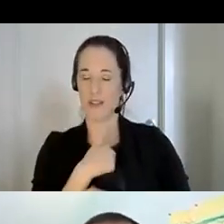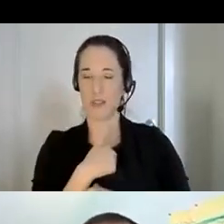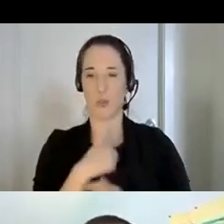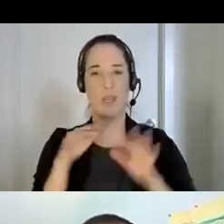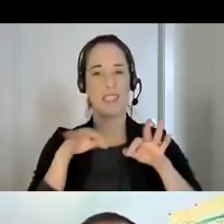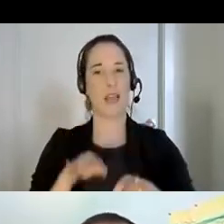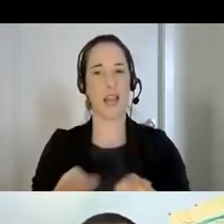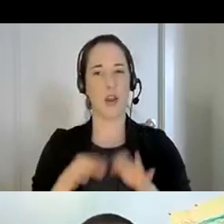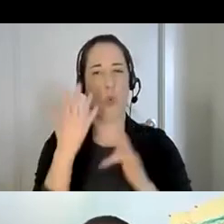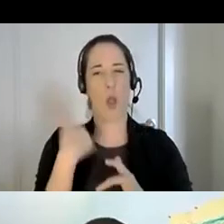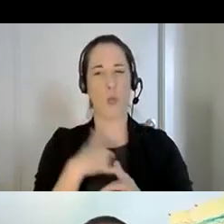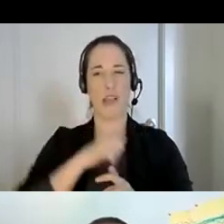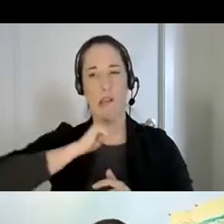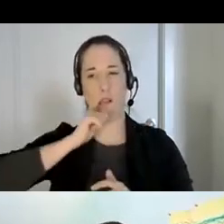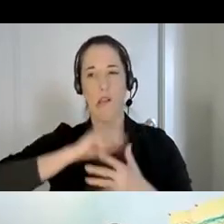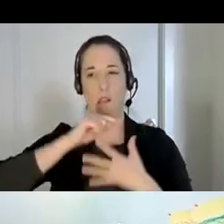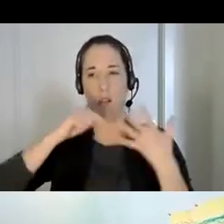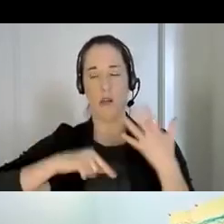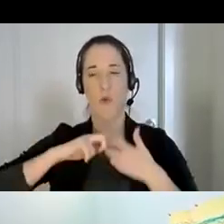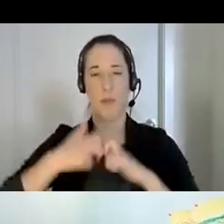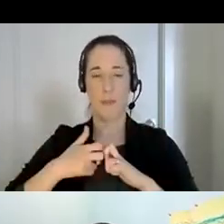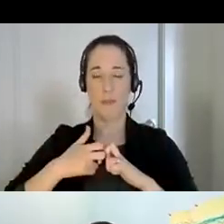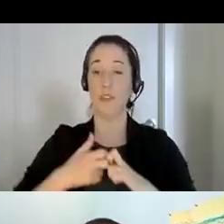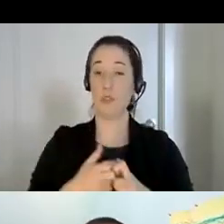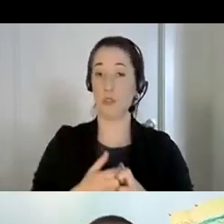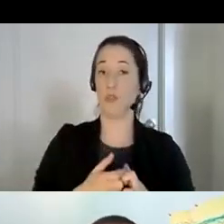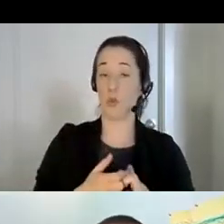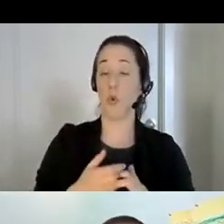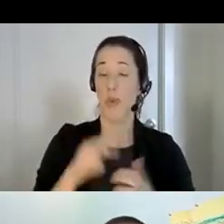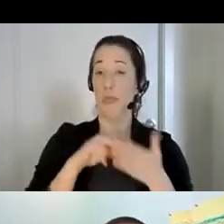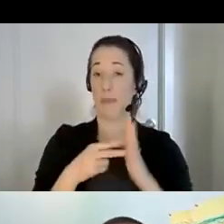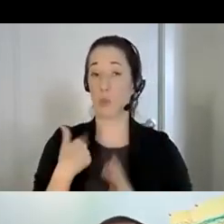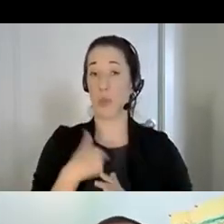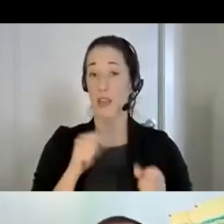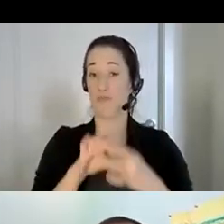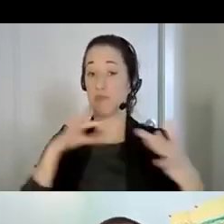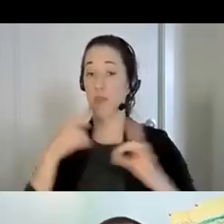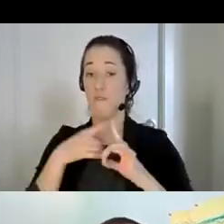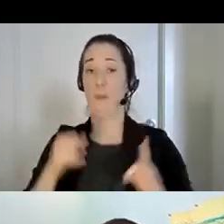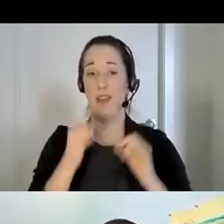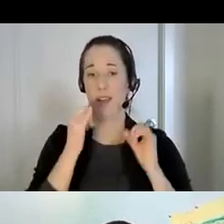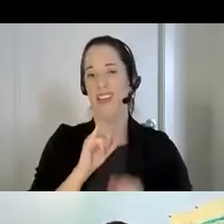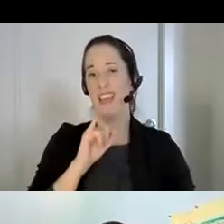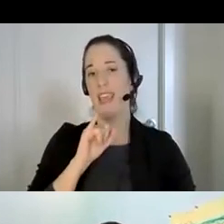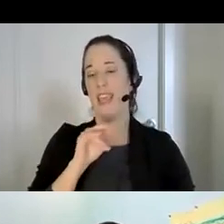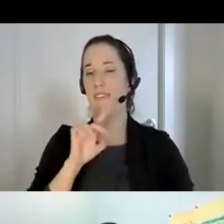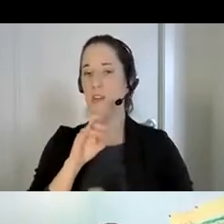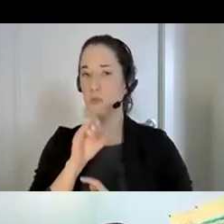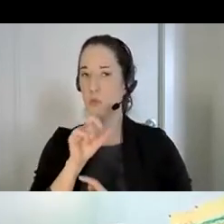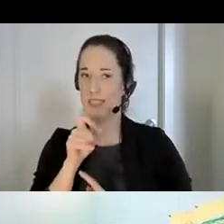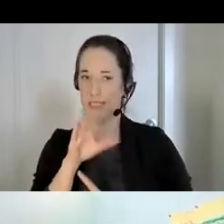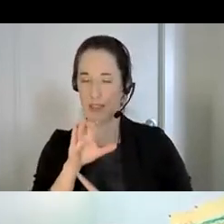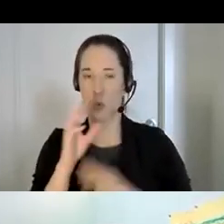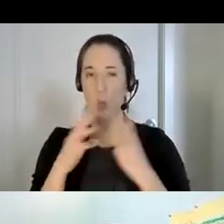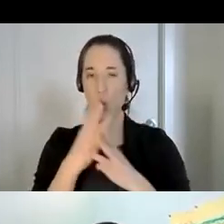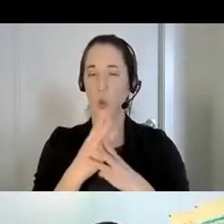face. So extending that idea, we can also break free from the individualistic worldview by looking outside of us for strength. And